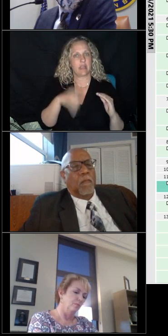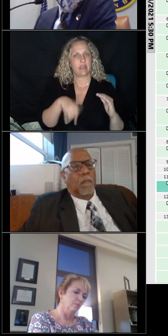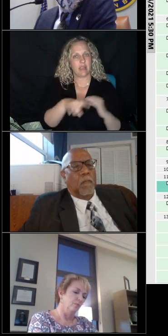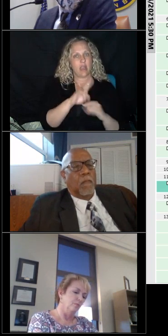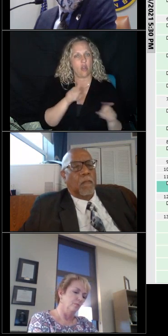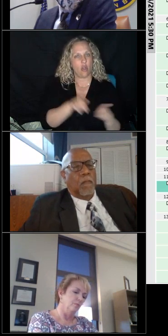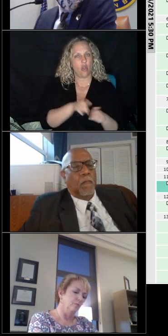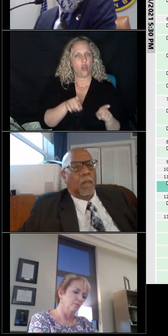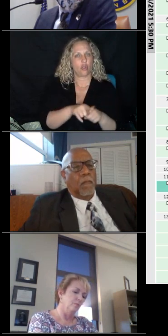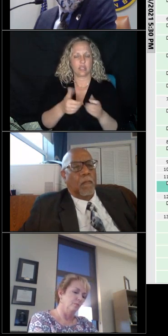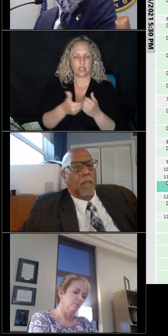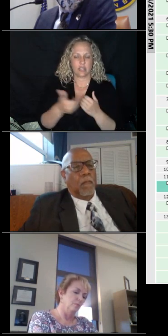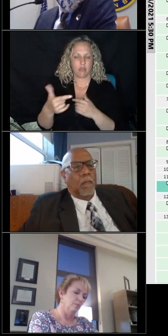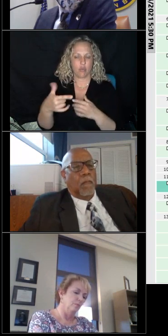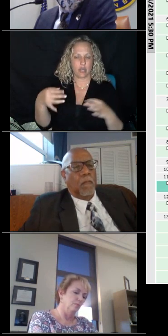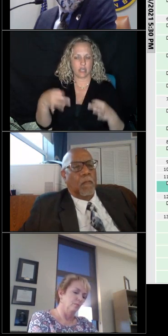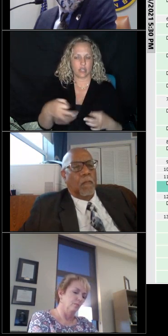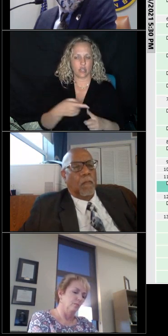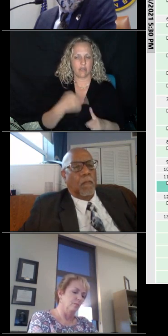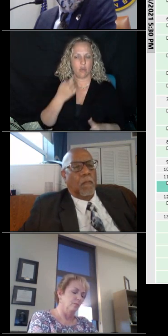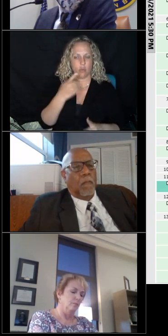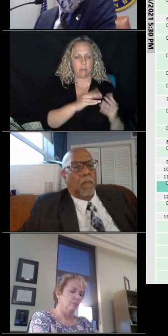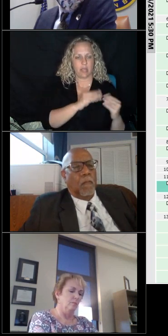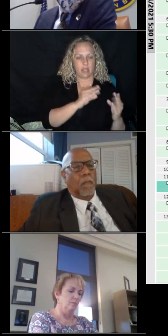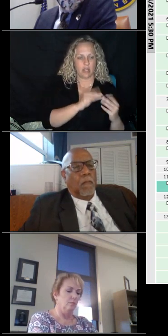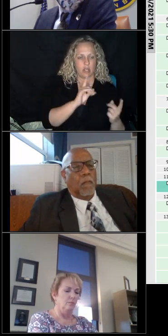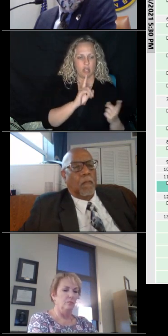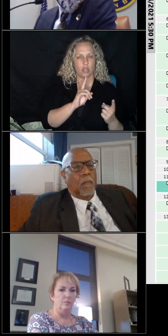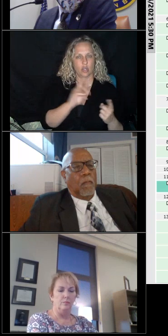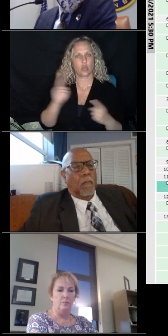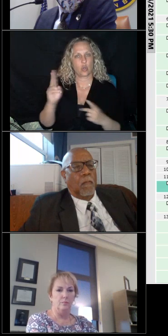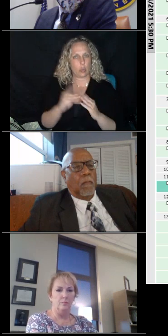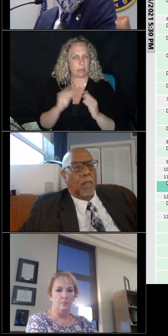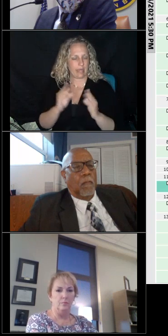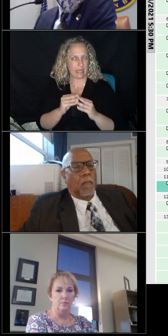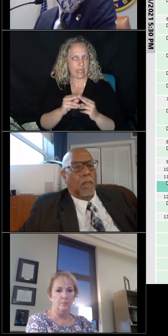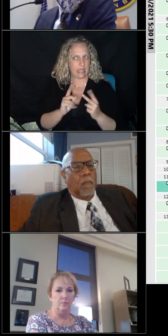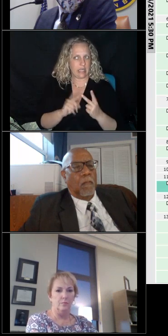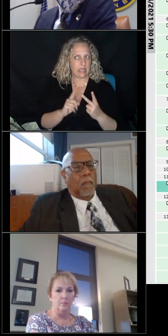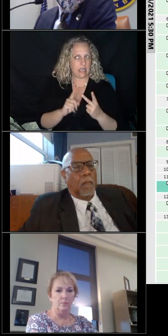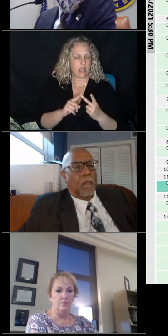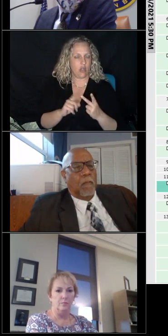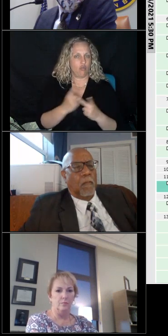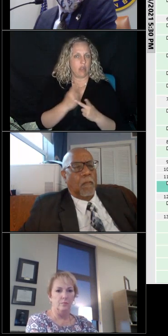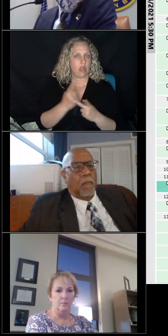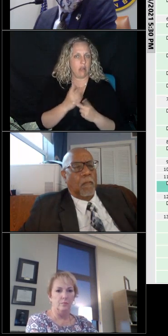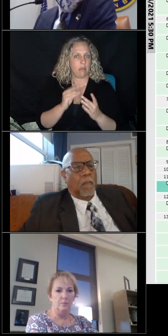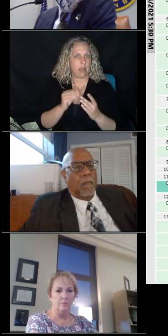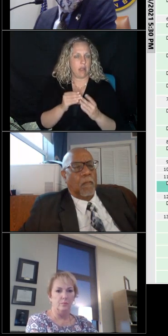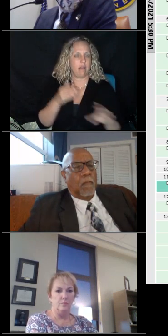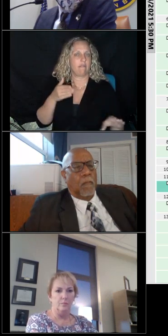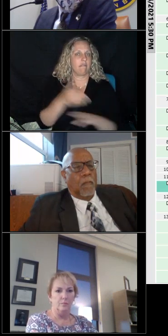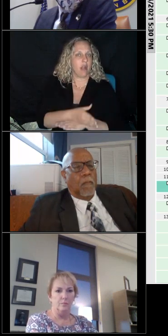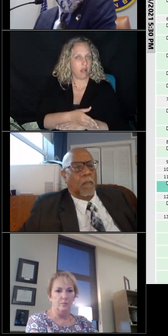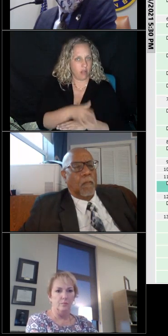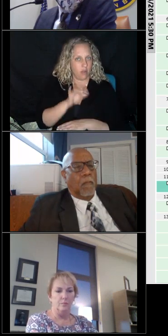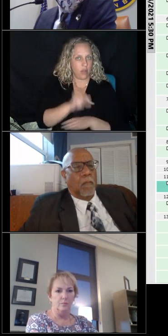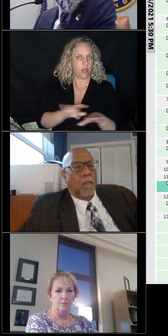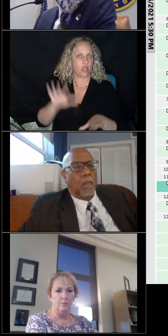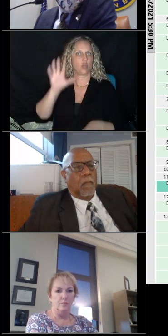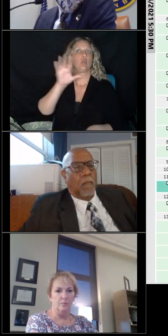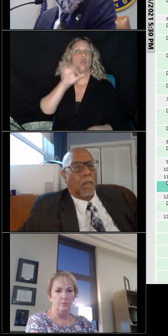also separated the decision from one meeting to two meetings, the second regular meeting following the swearing of the newly